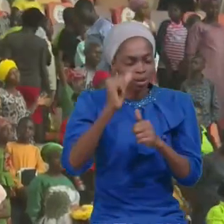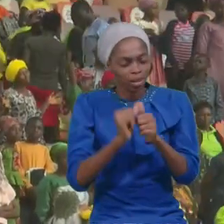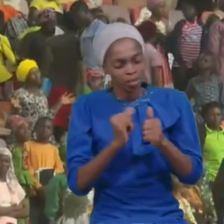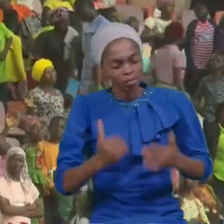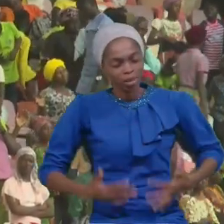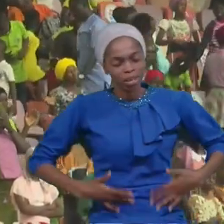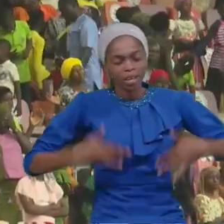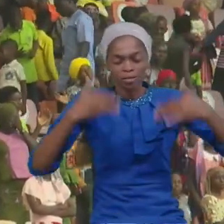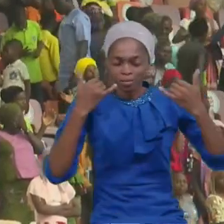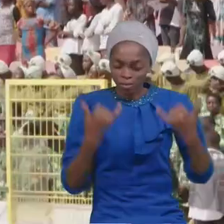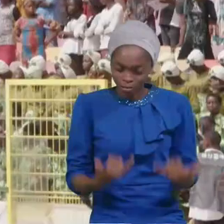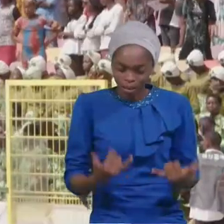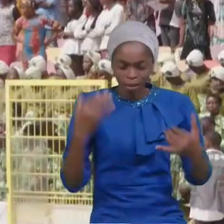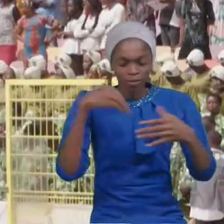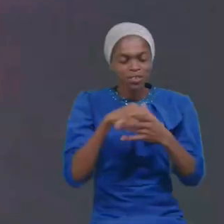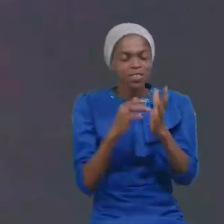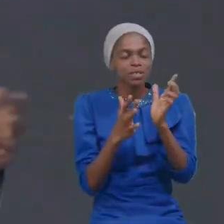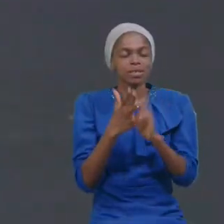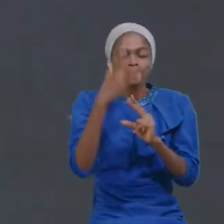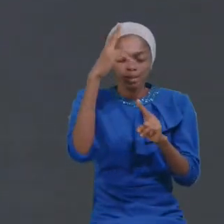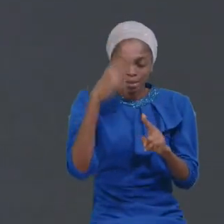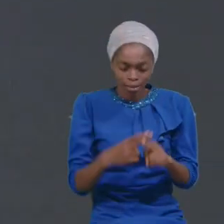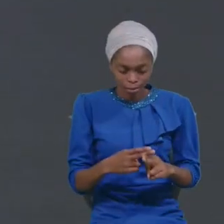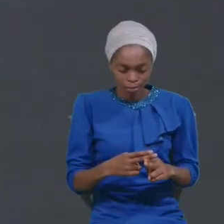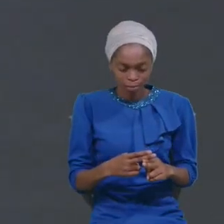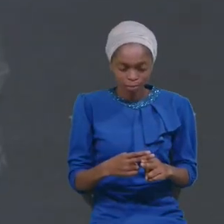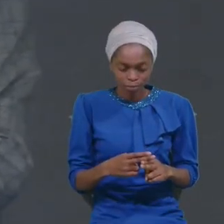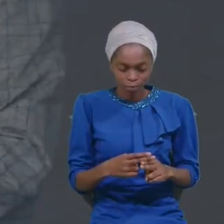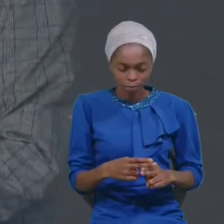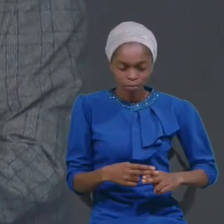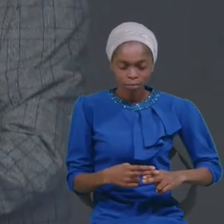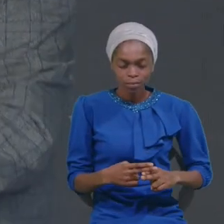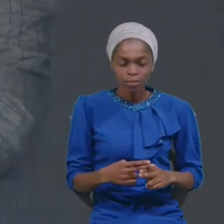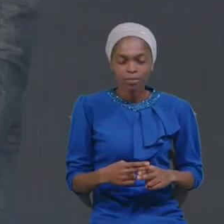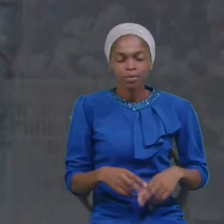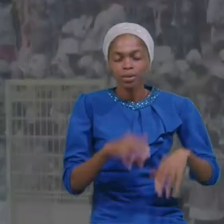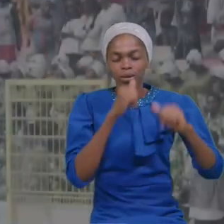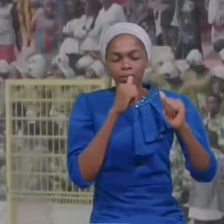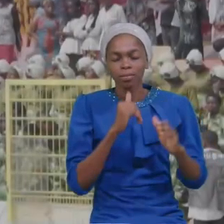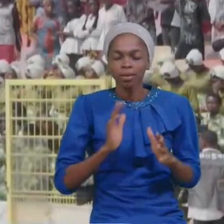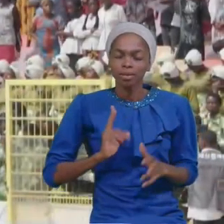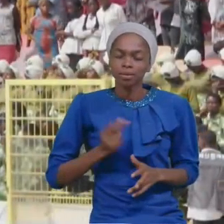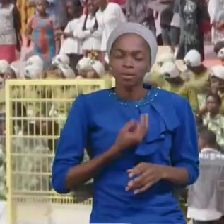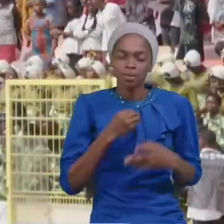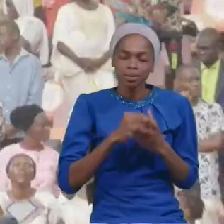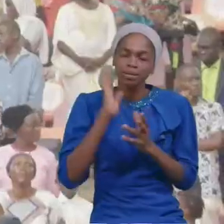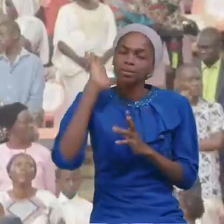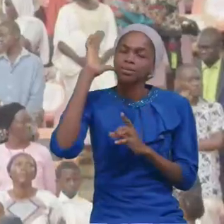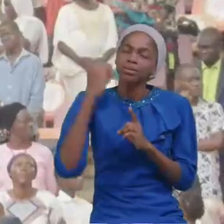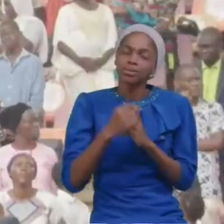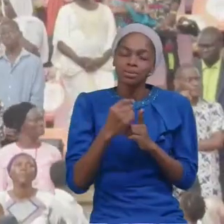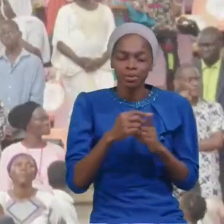Bless us in your word. Bless us with your wonders. Bless us with a new creation